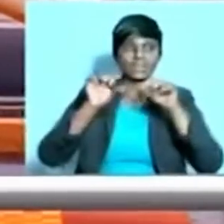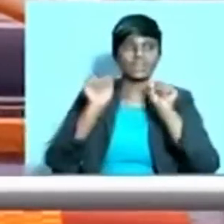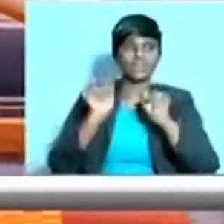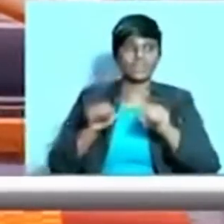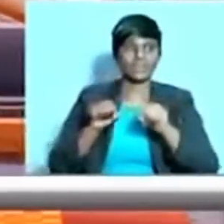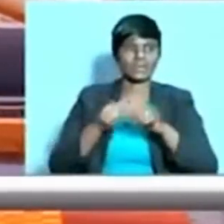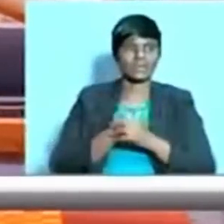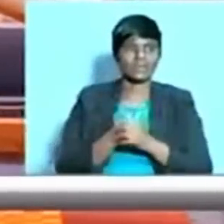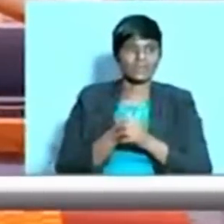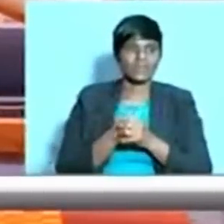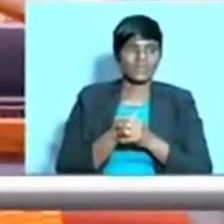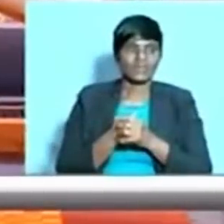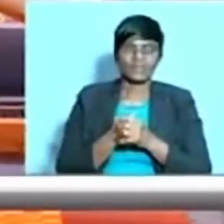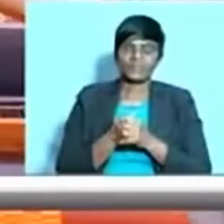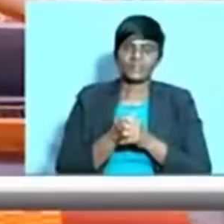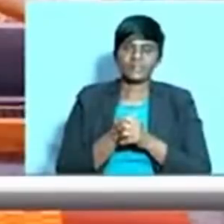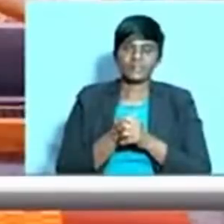progress.